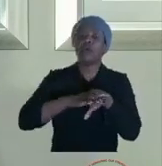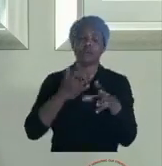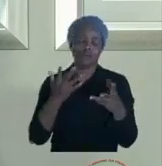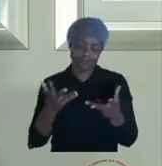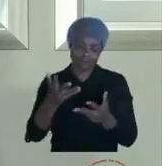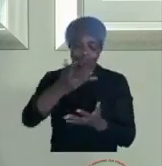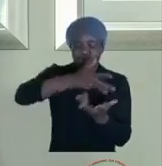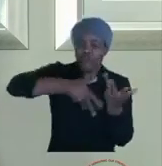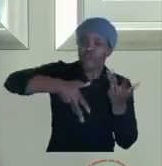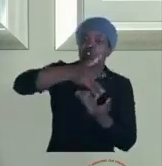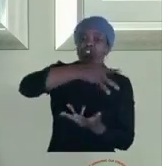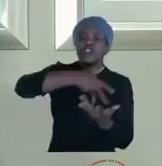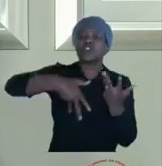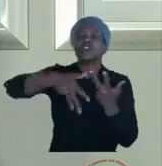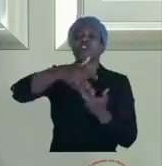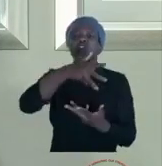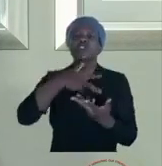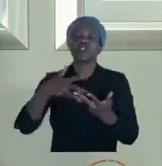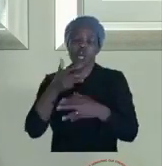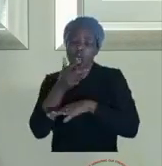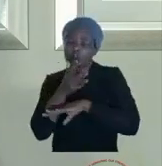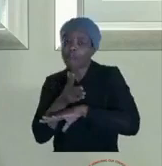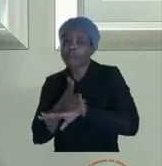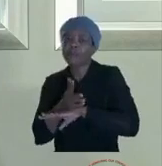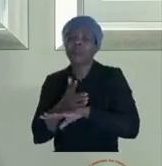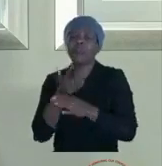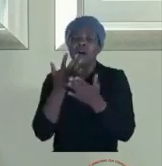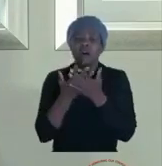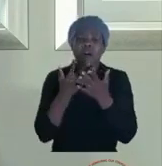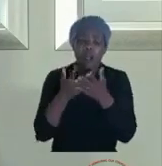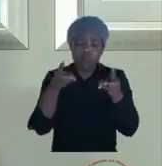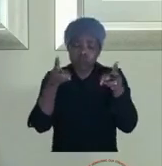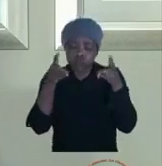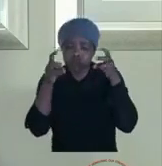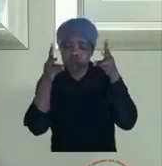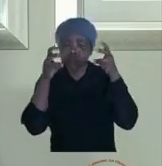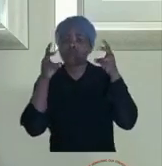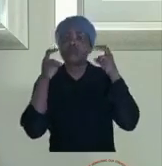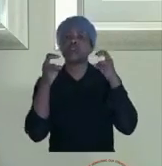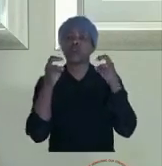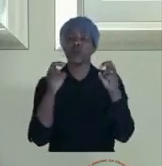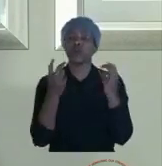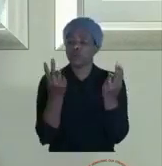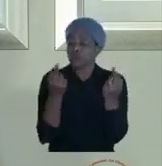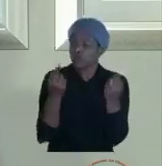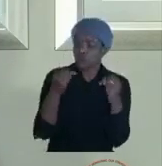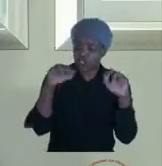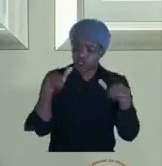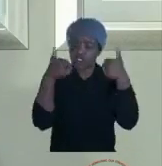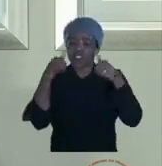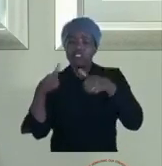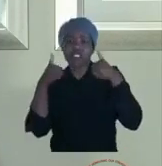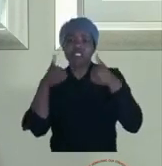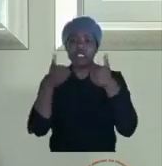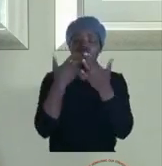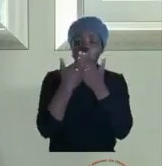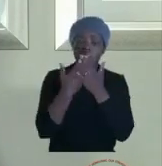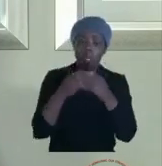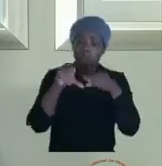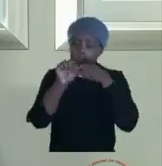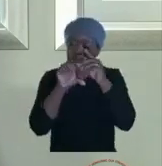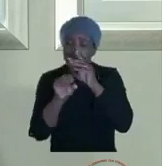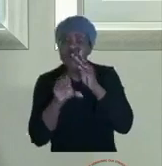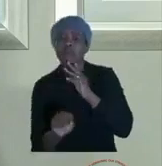platform for hearing the voice of the youth, where discussions on new challenges facing the youth are able to speak out